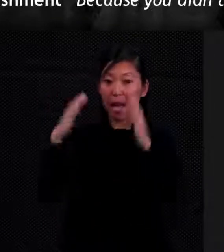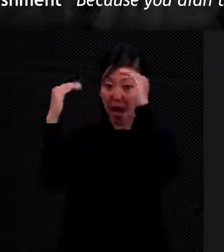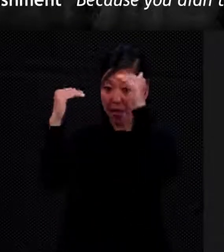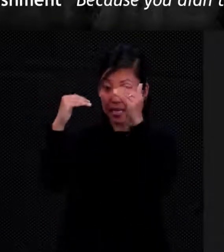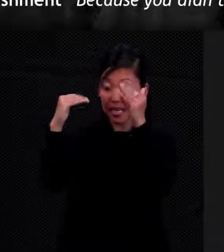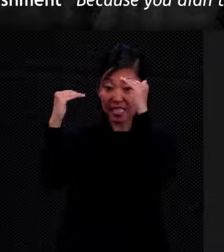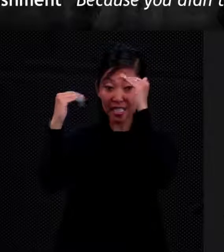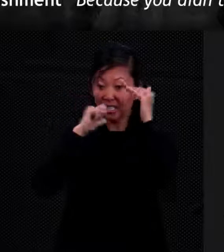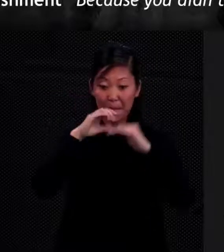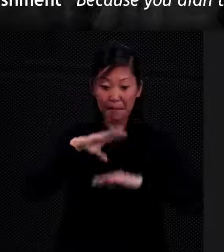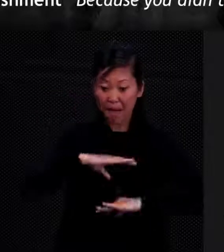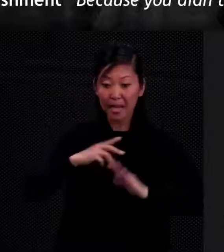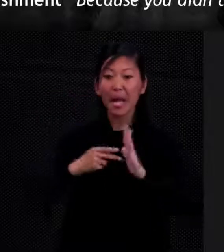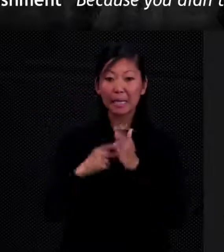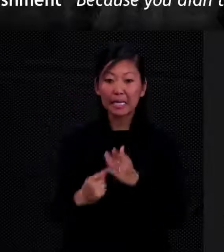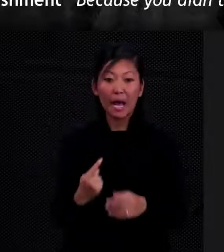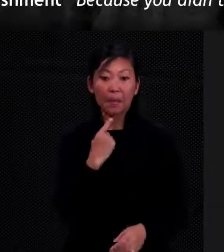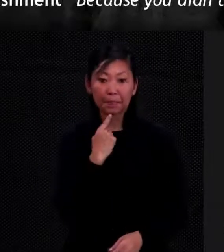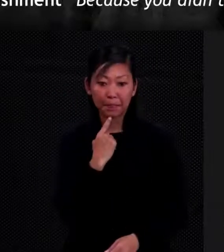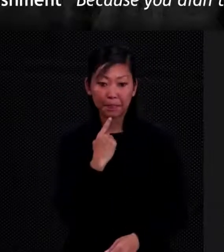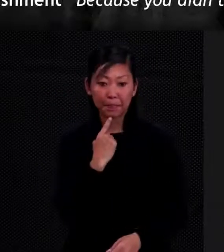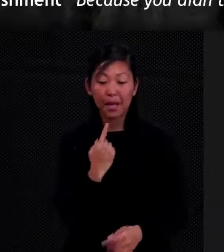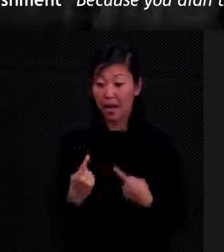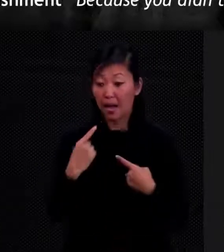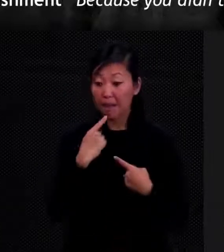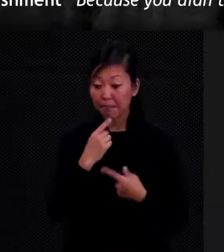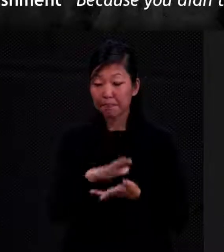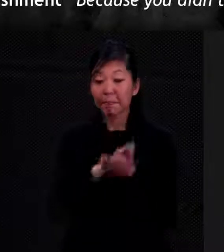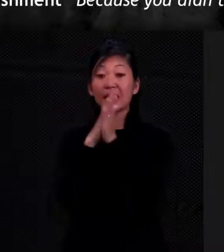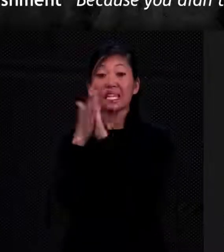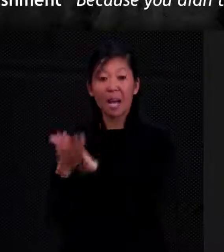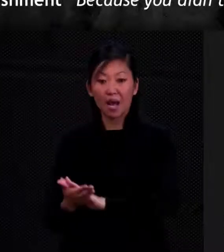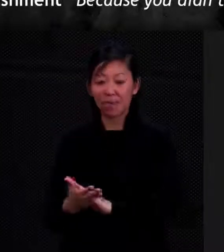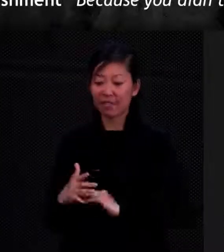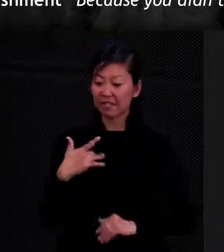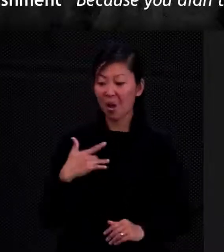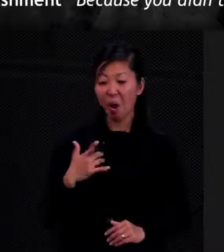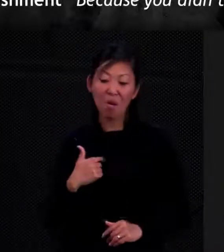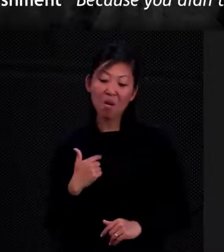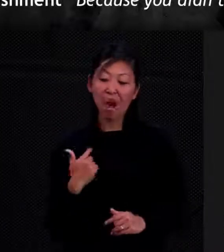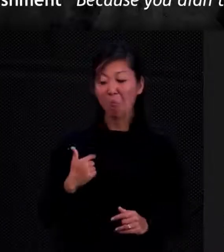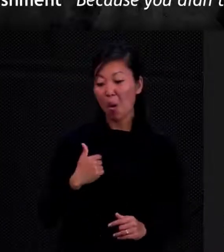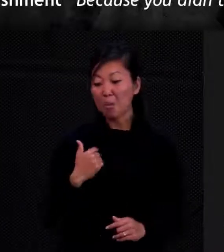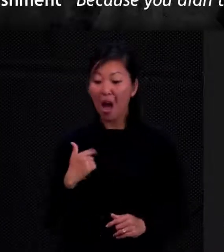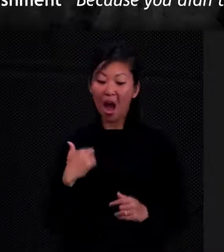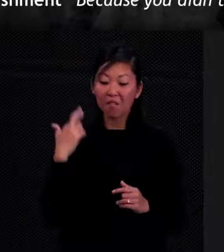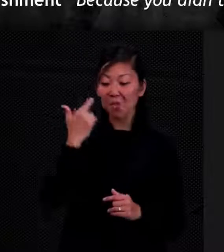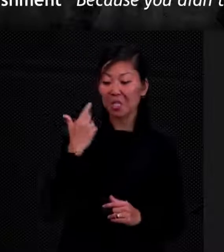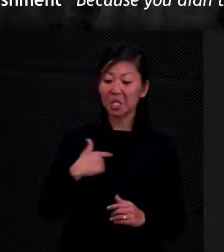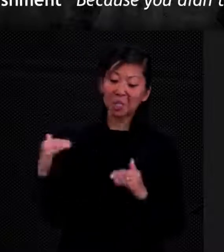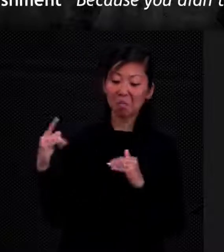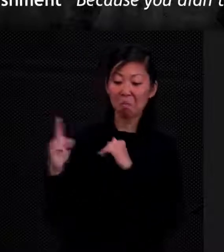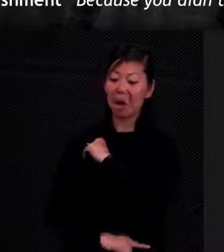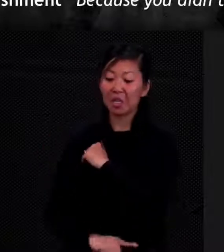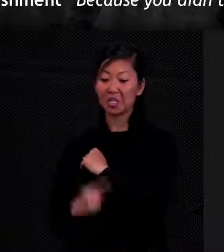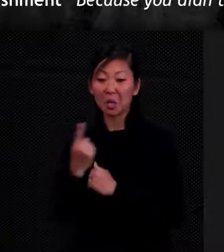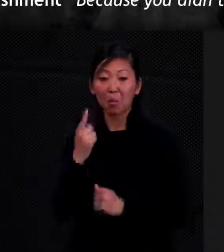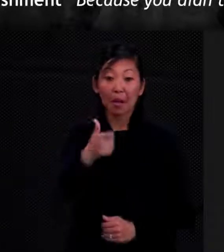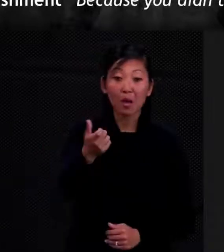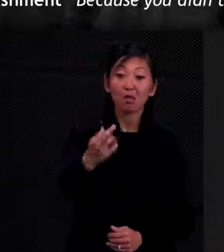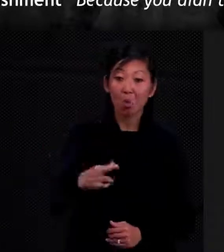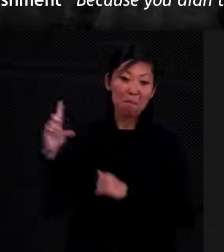expectation, when it isn't met, turns into disappointment. And when we're disappointed, we feel justified in punishing either someone else or